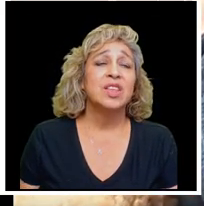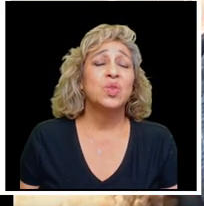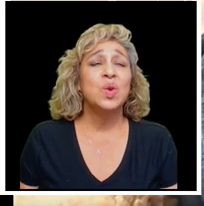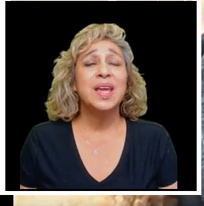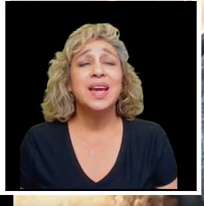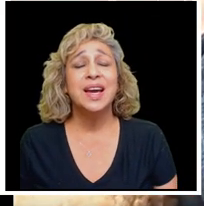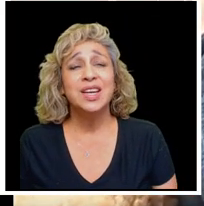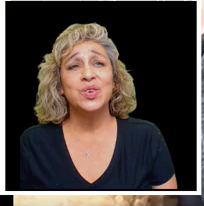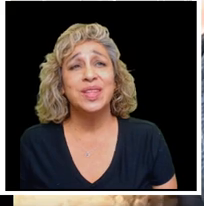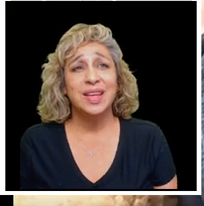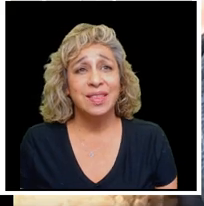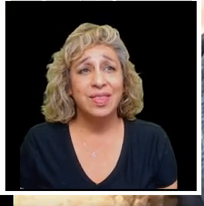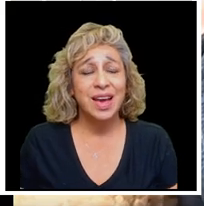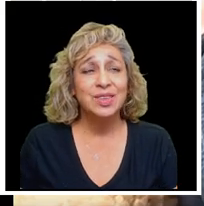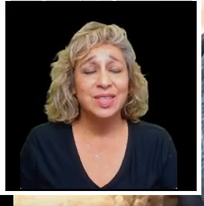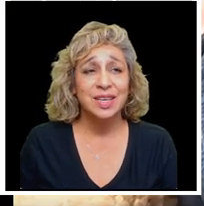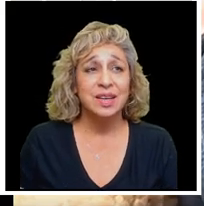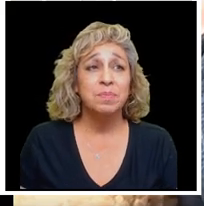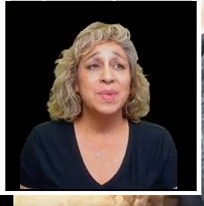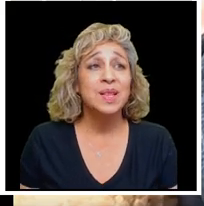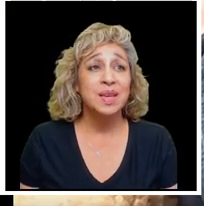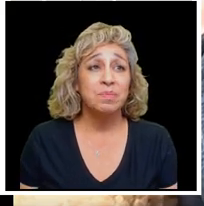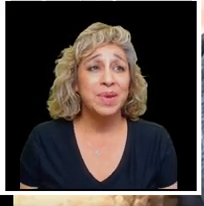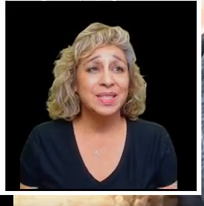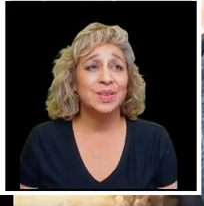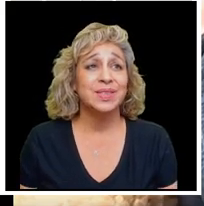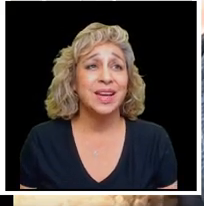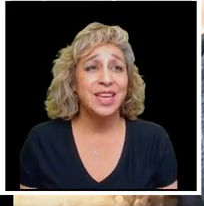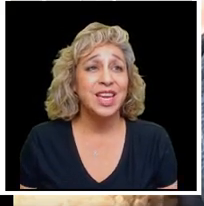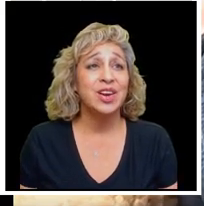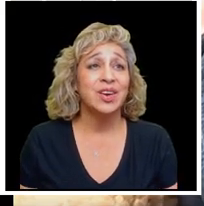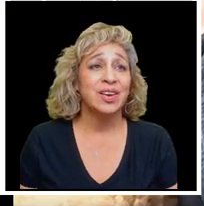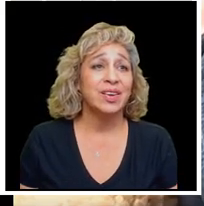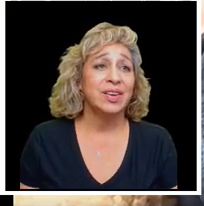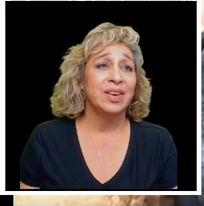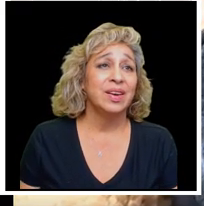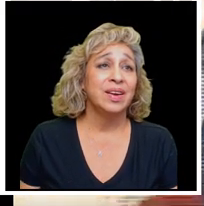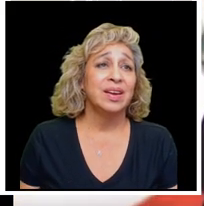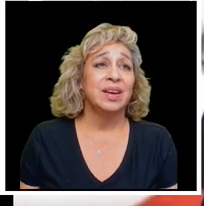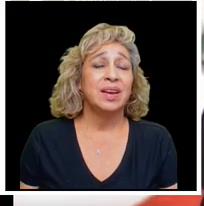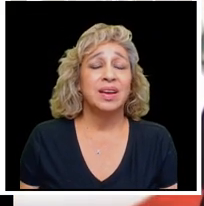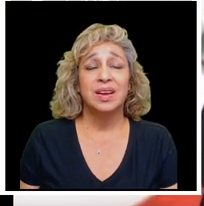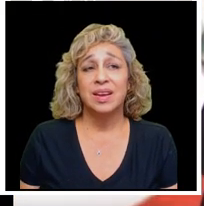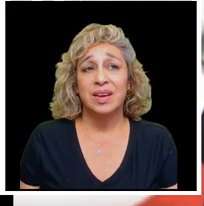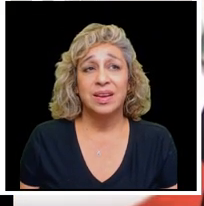three hundred thousand million business a year